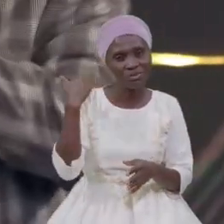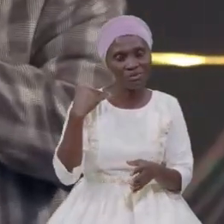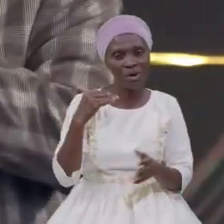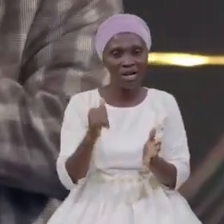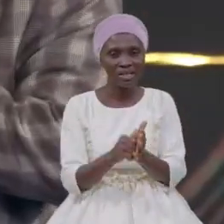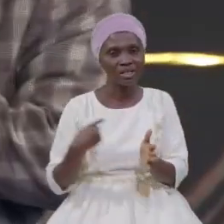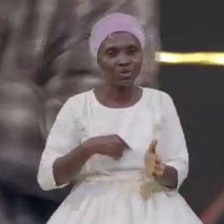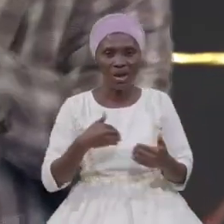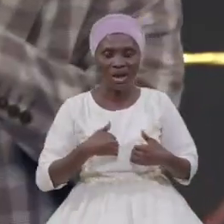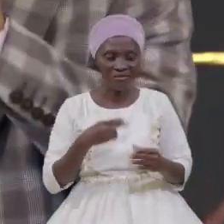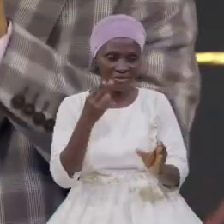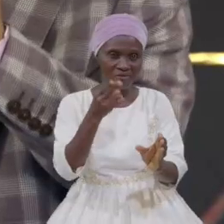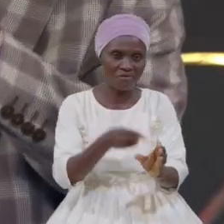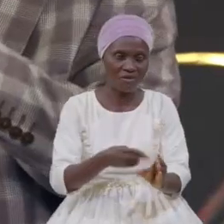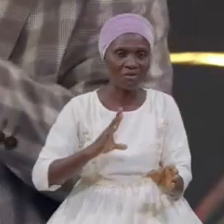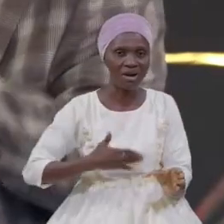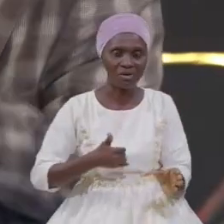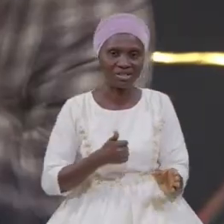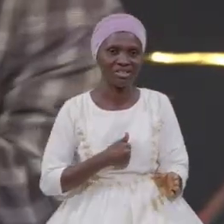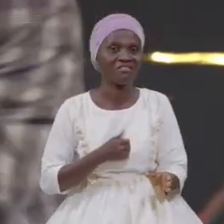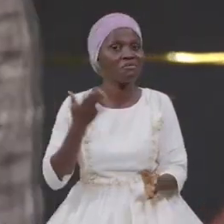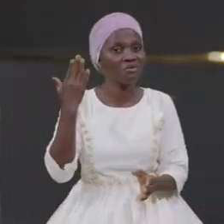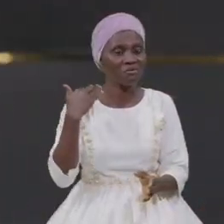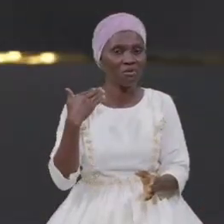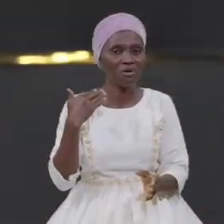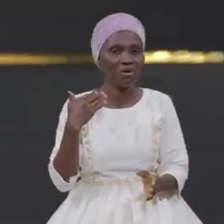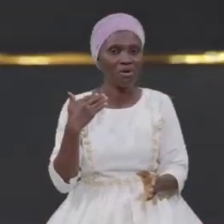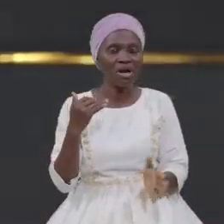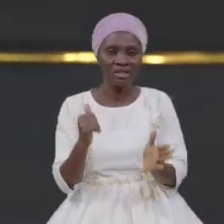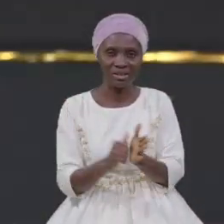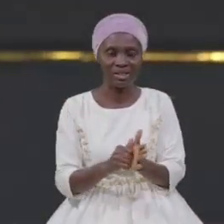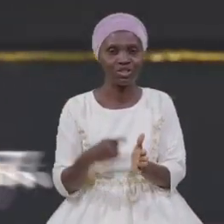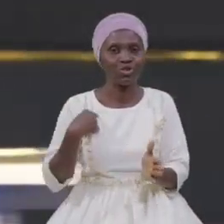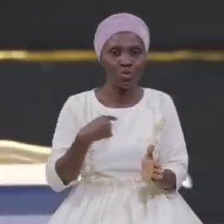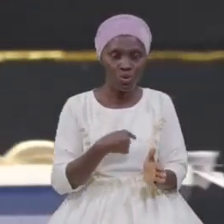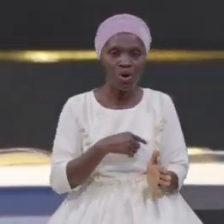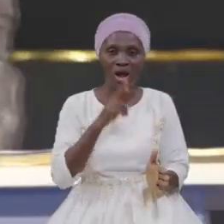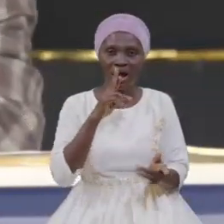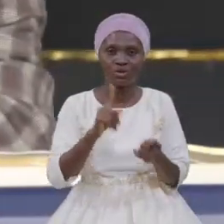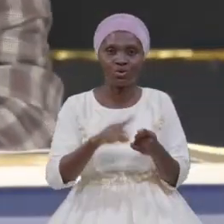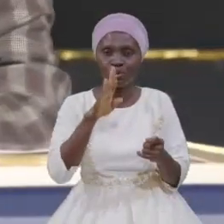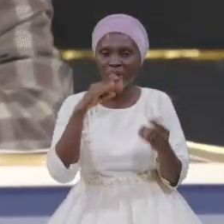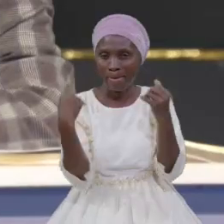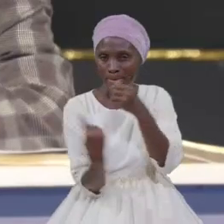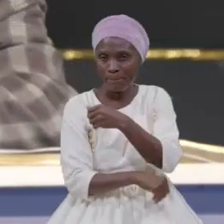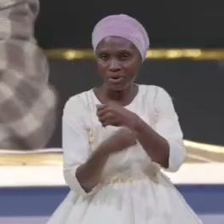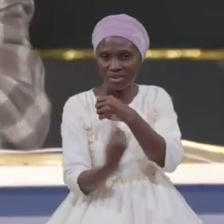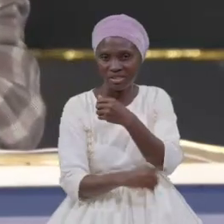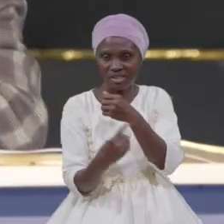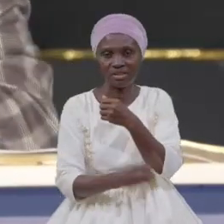merit punishment. We merit the anger of the